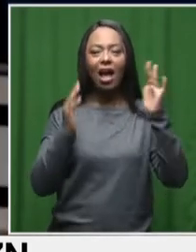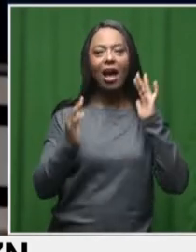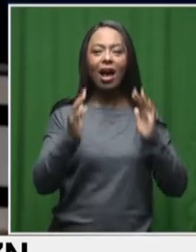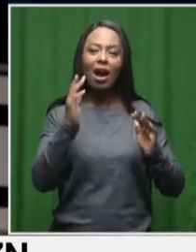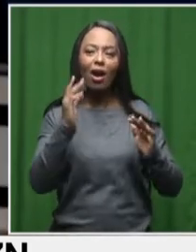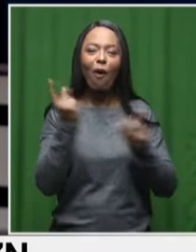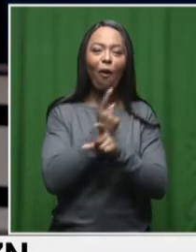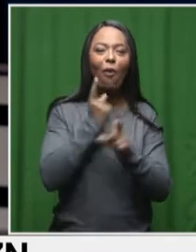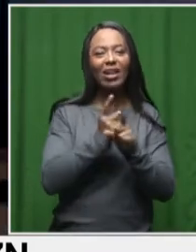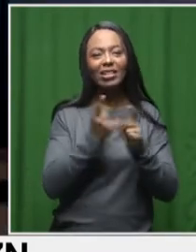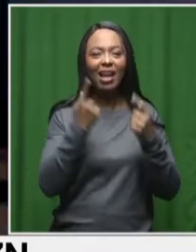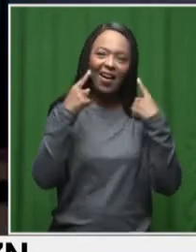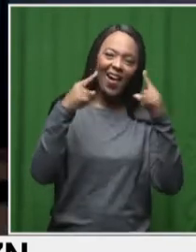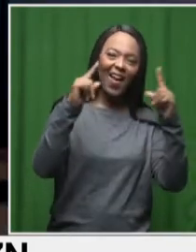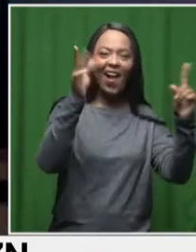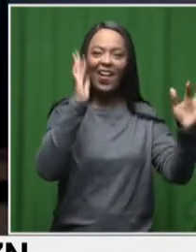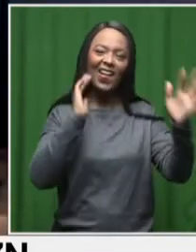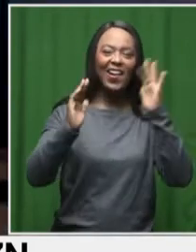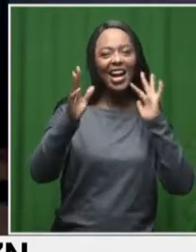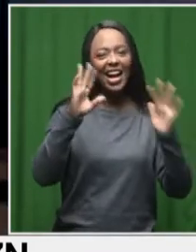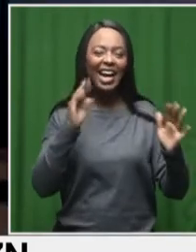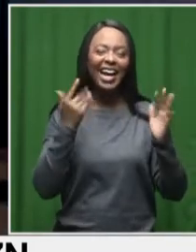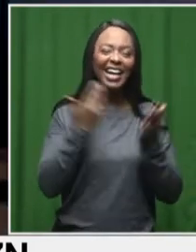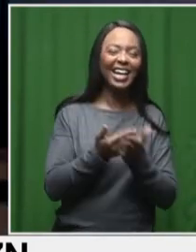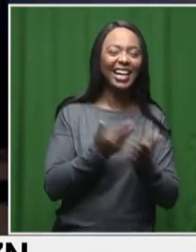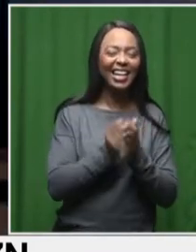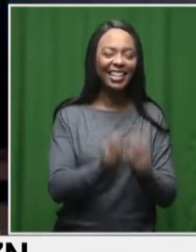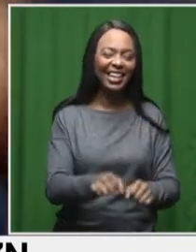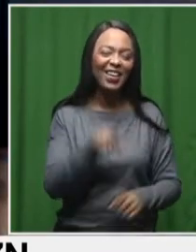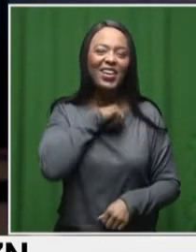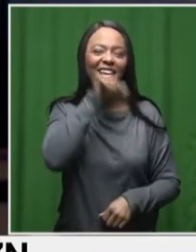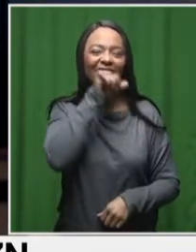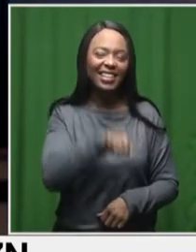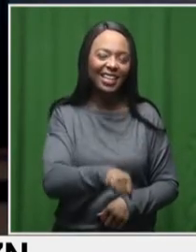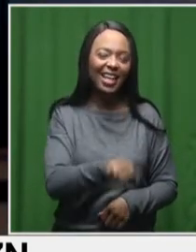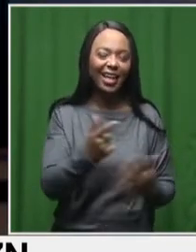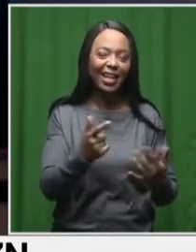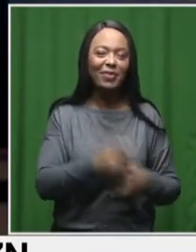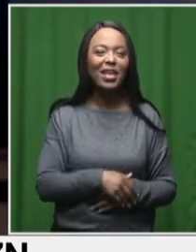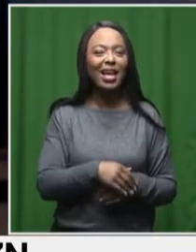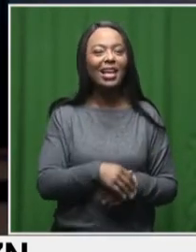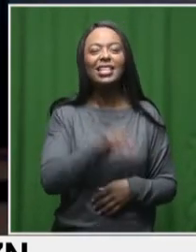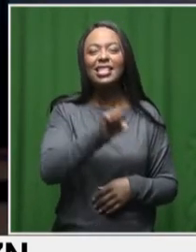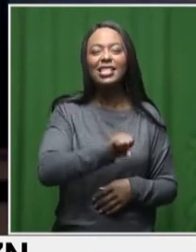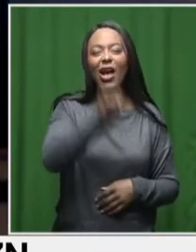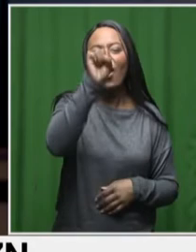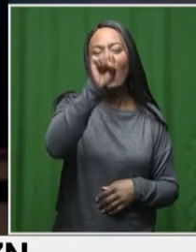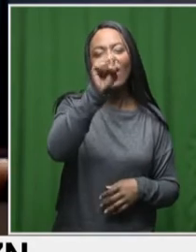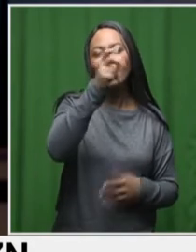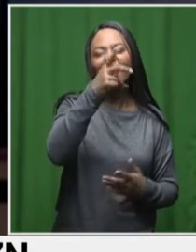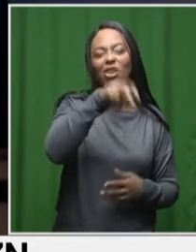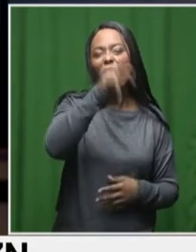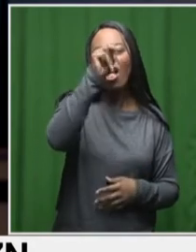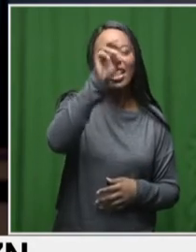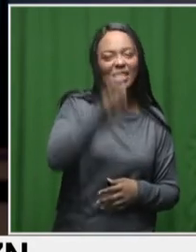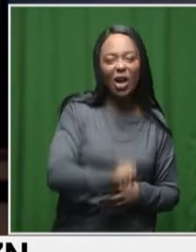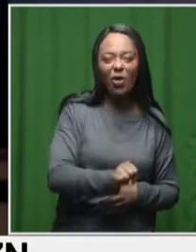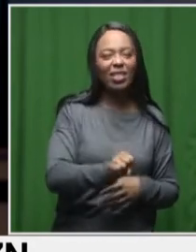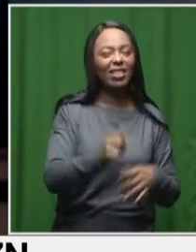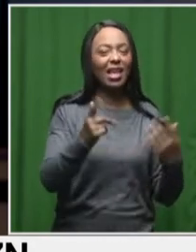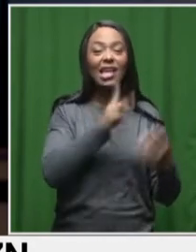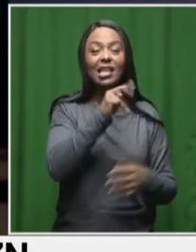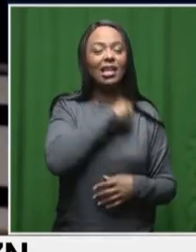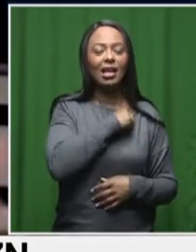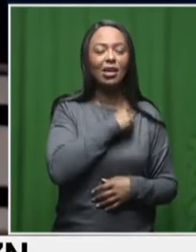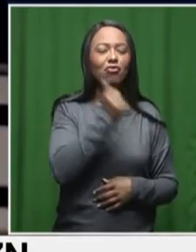breezing throughout the land. So I love, you know, South Coast, North Coast, KZN. Mm. It's amazing. It's beautiful.